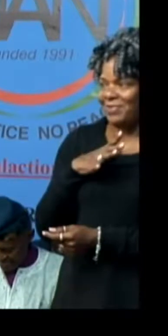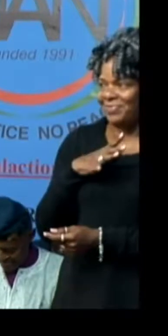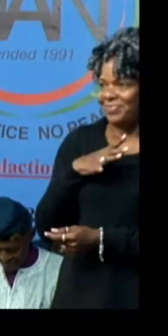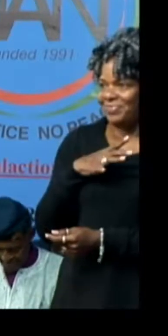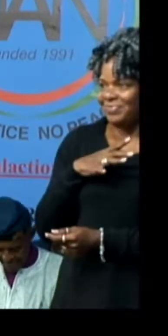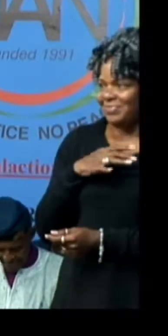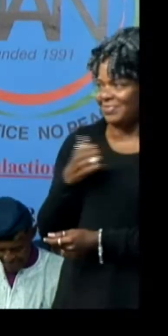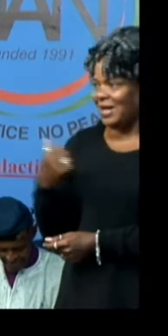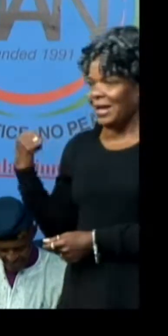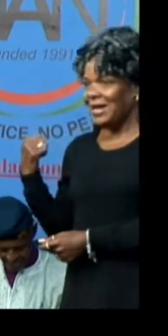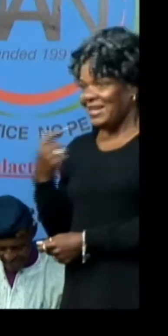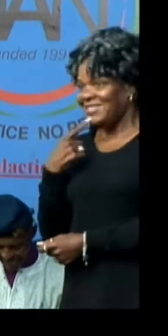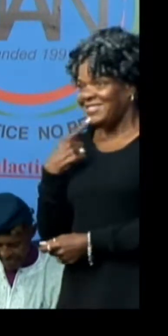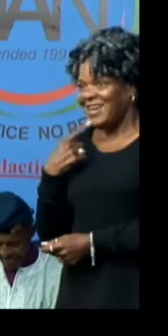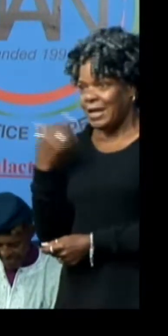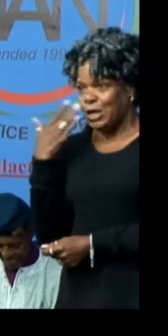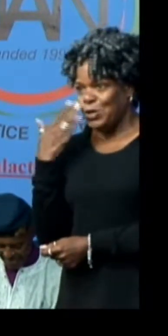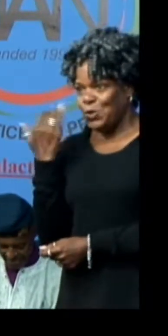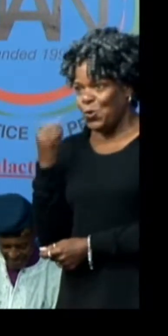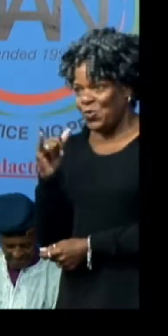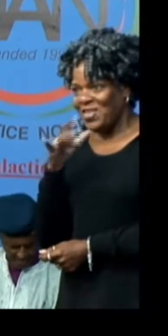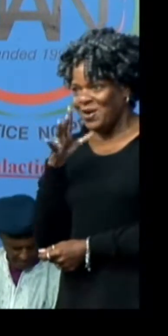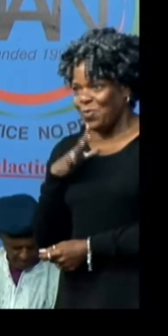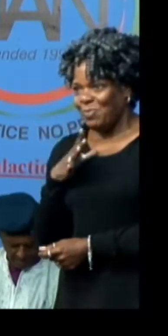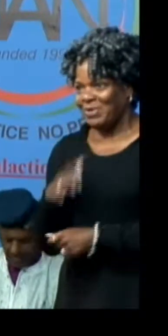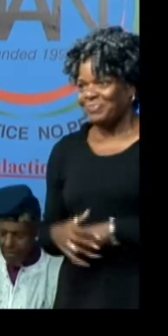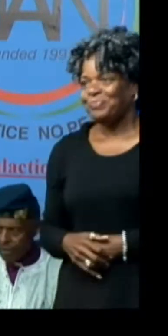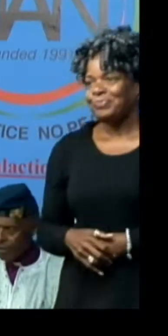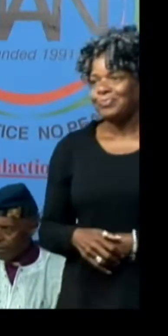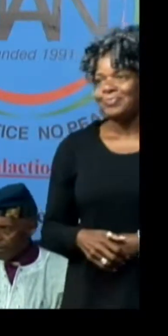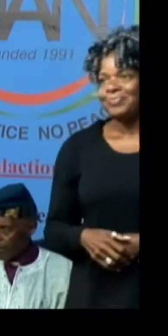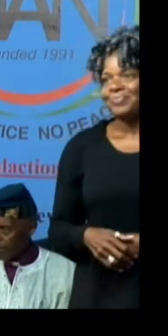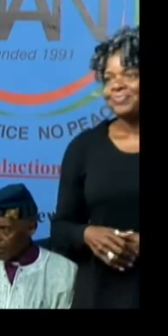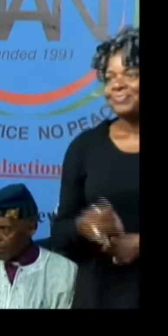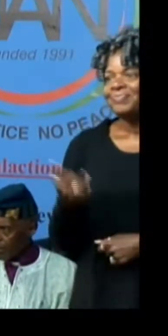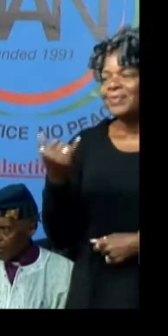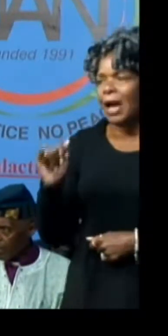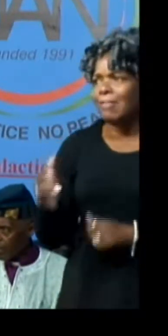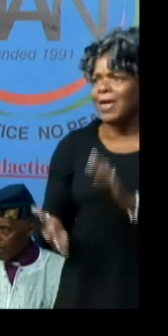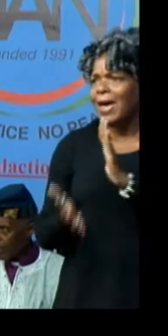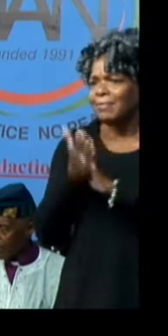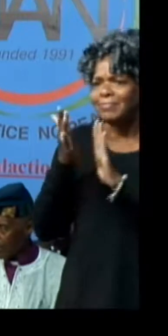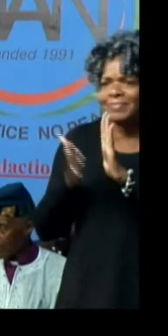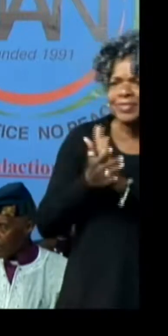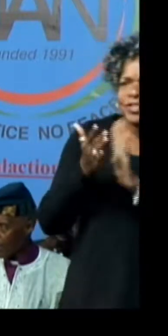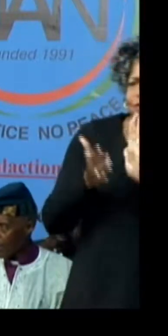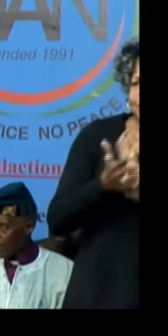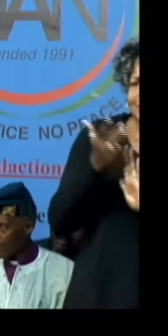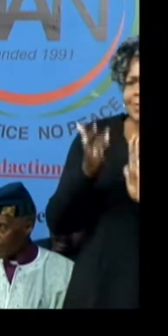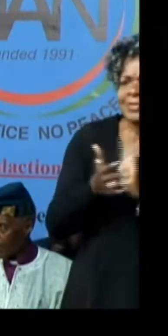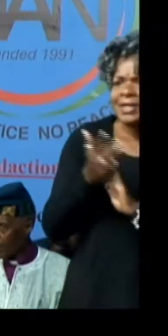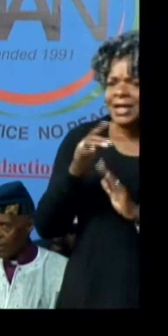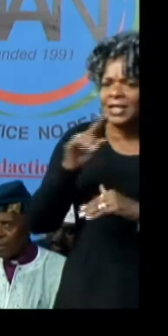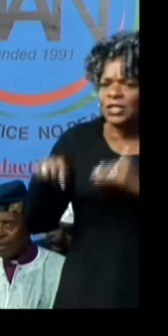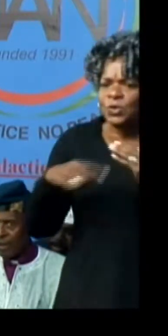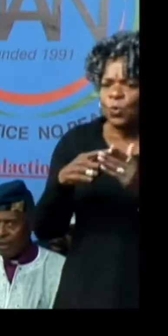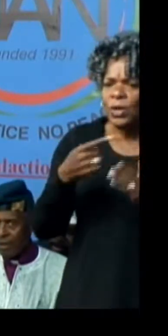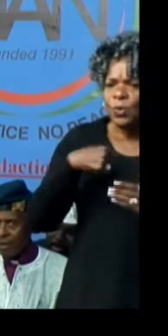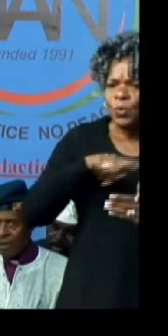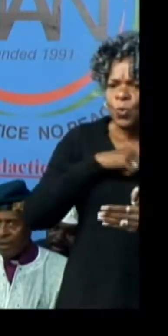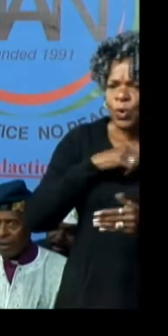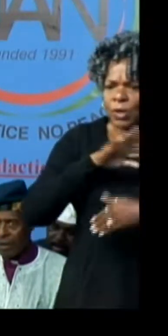the biggest contest that Ada Smith and Victor Robles and I had was we would all try